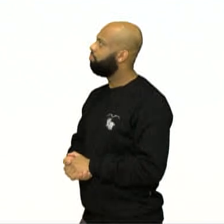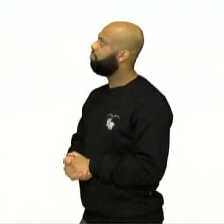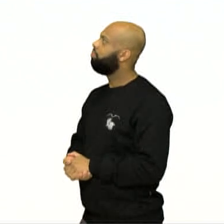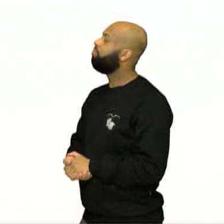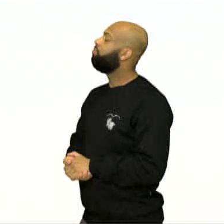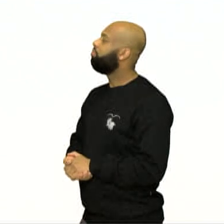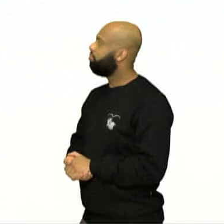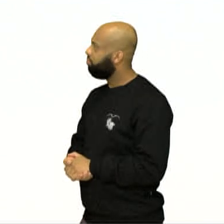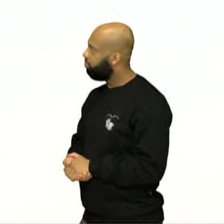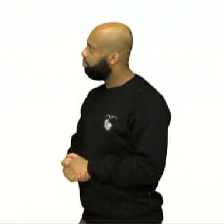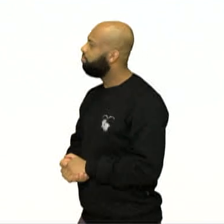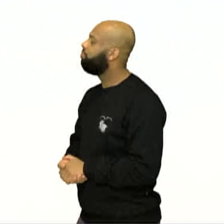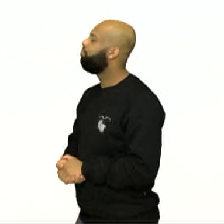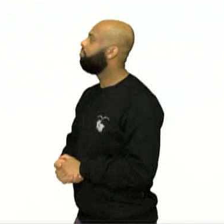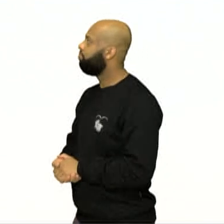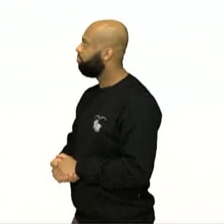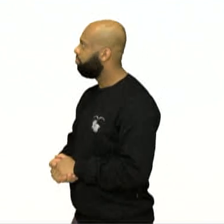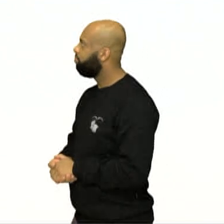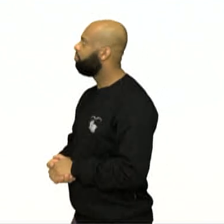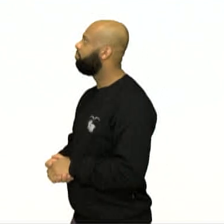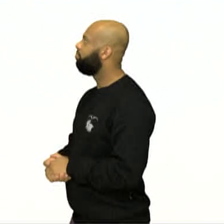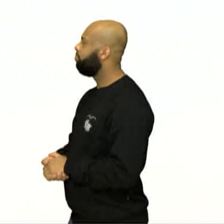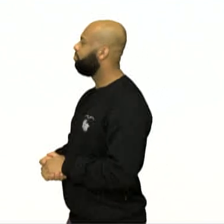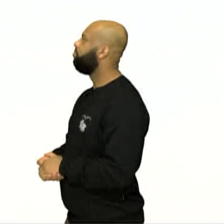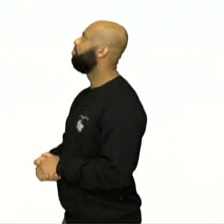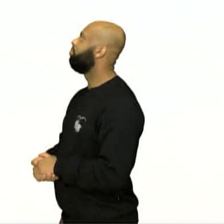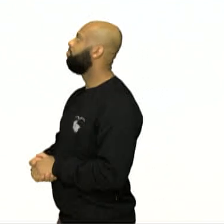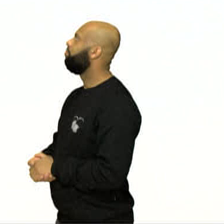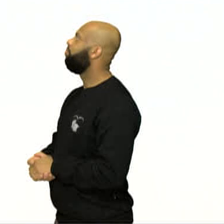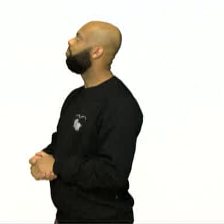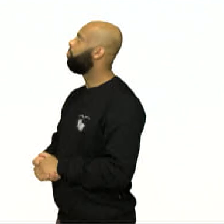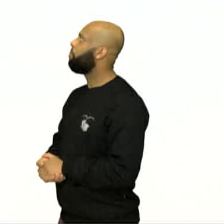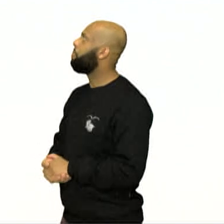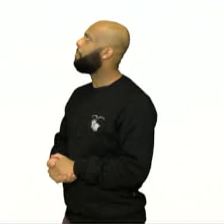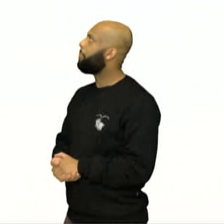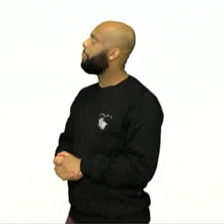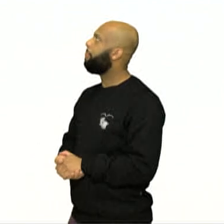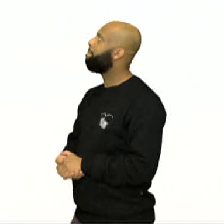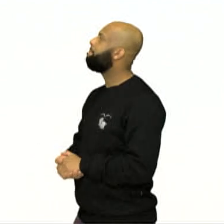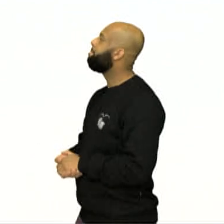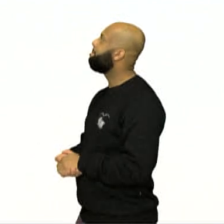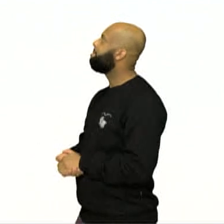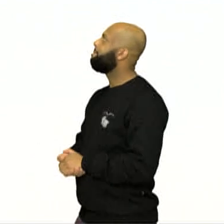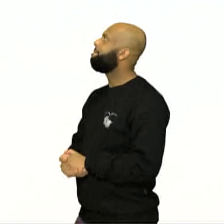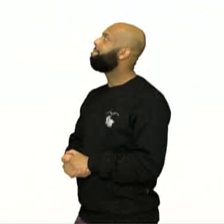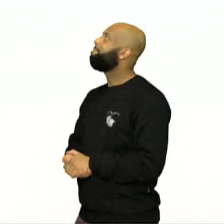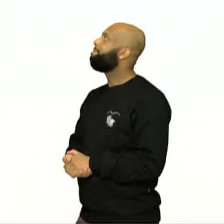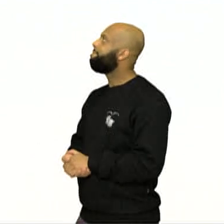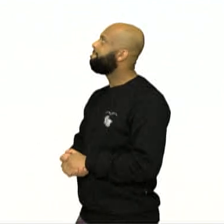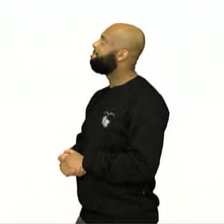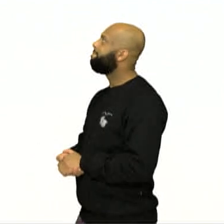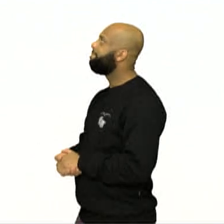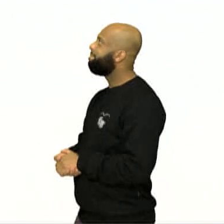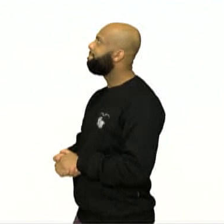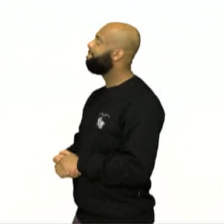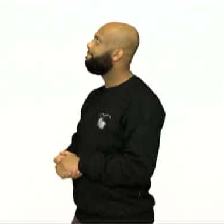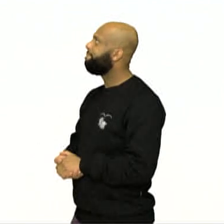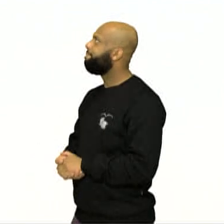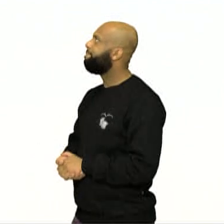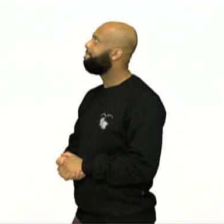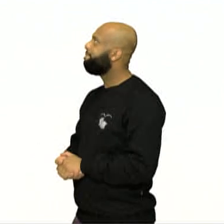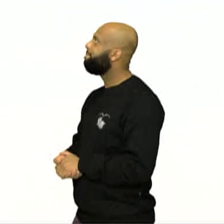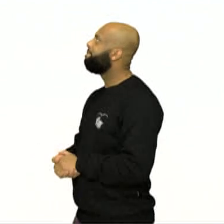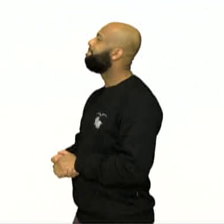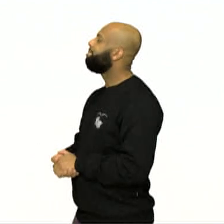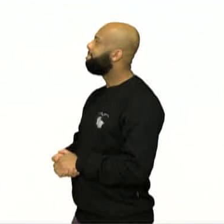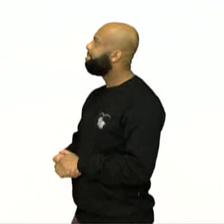countryside, but the Canadians enjoy having their summer holidays there. Some people have summer houses near lakes and rivers.